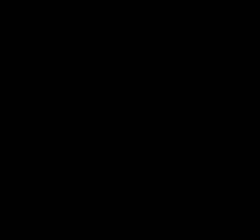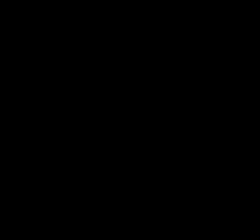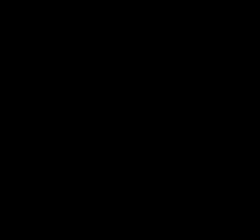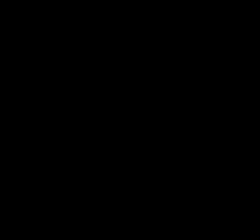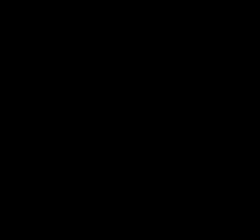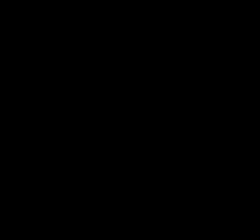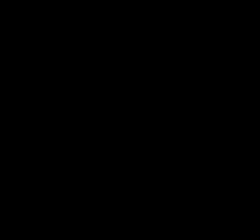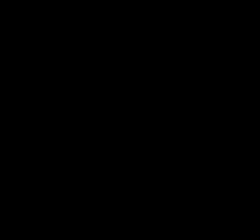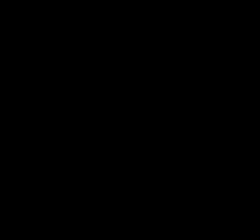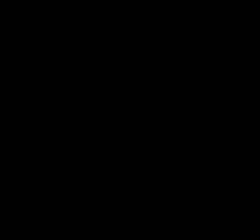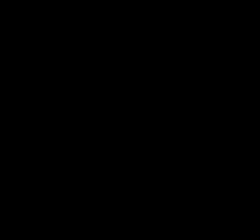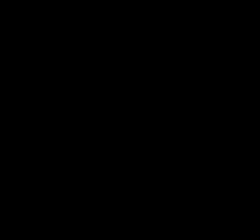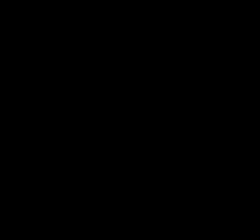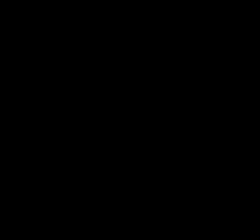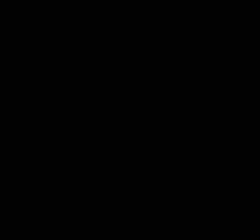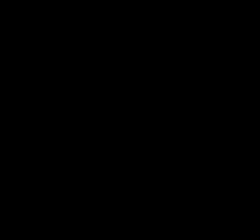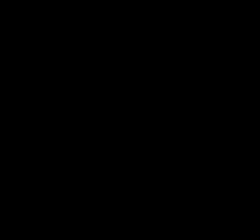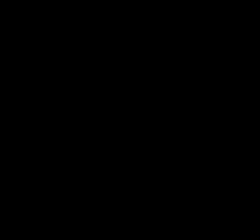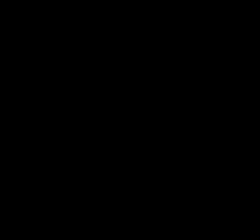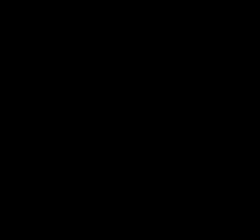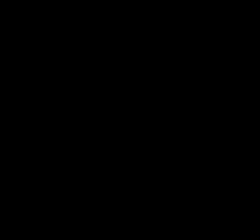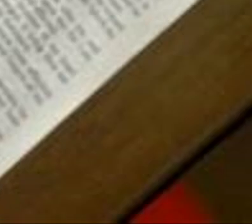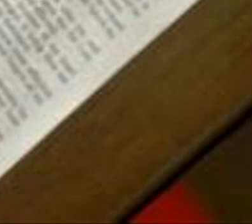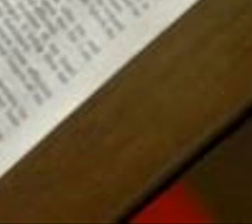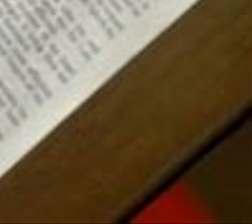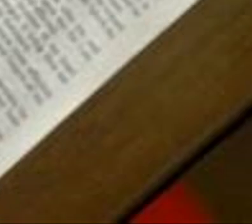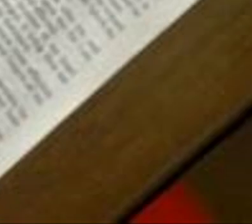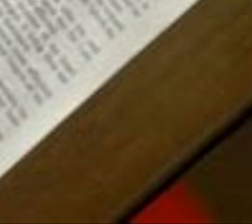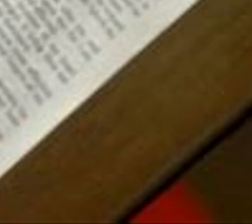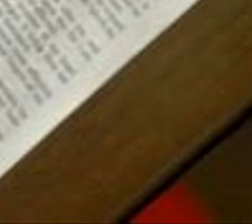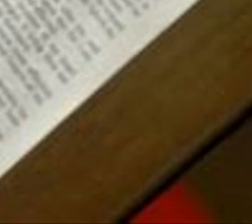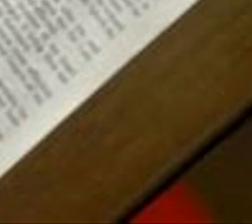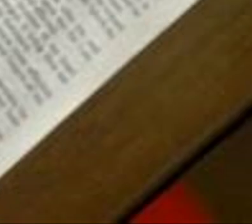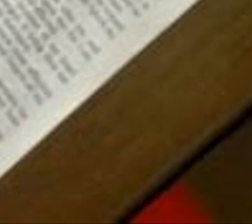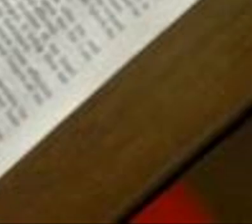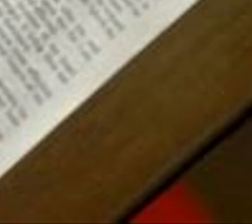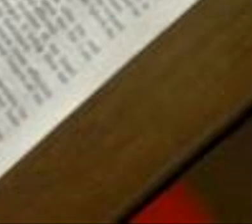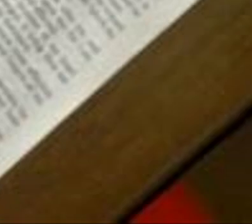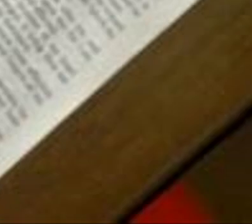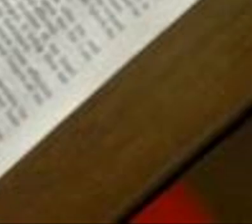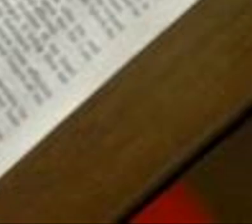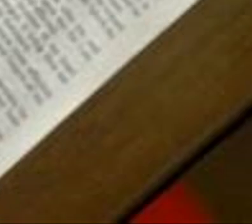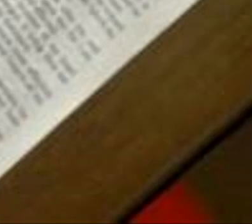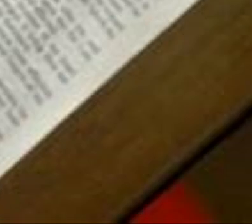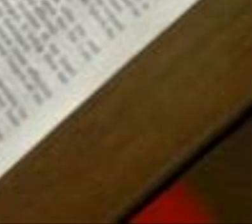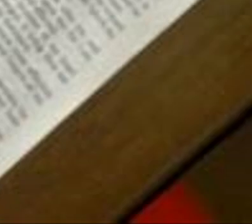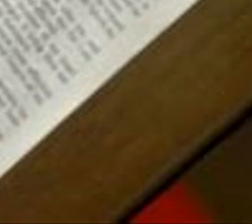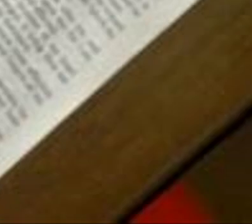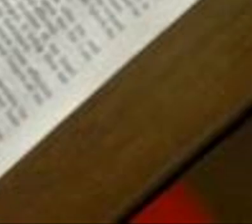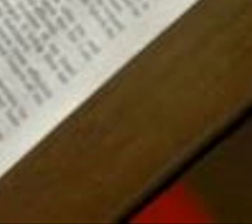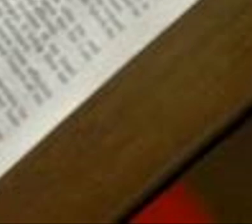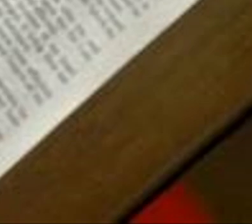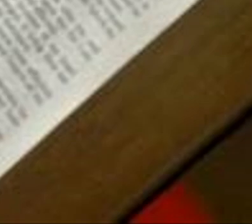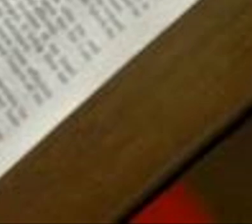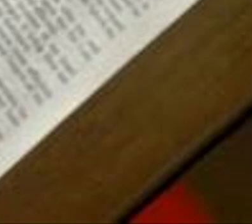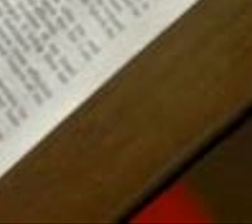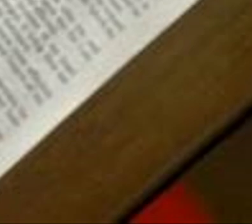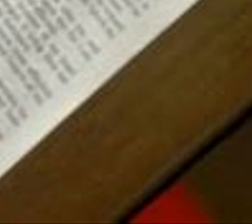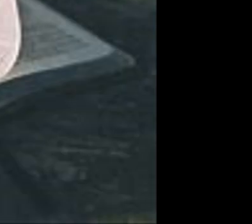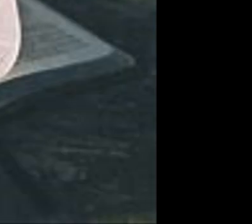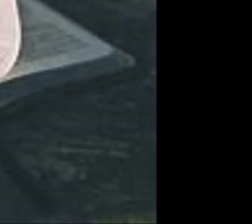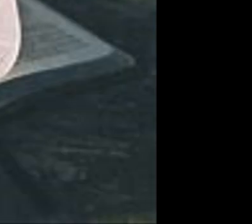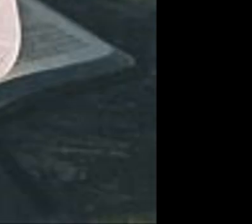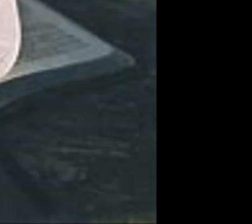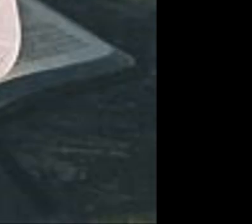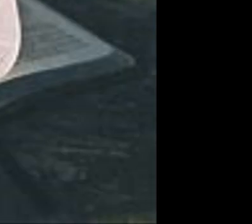he should make full restitution. If he have nothing, then he shall be sold for his theft. If the theft be certainly found in his hand